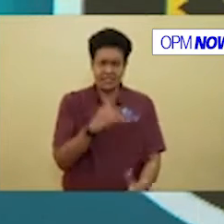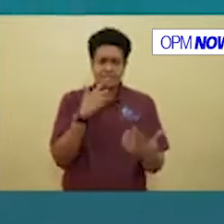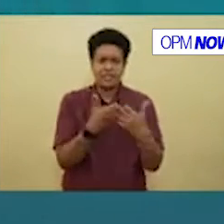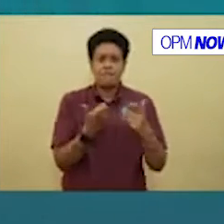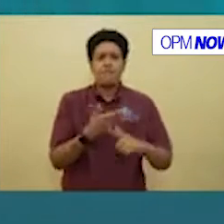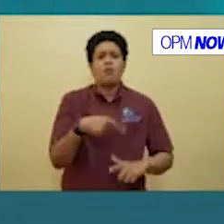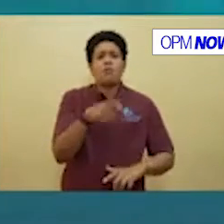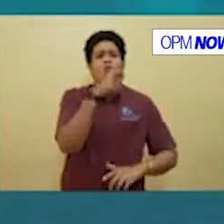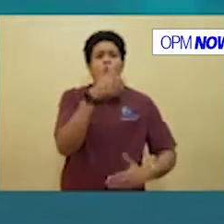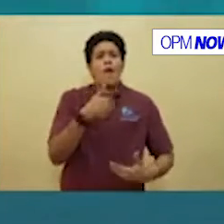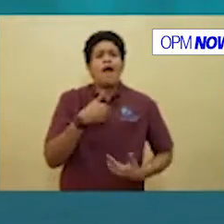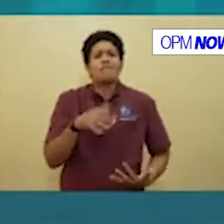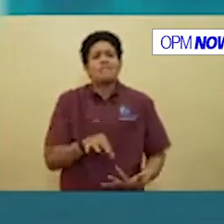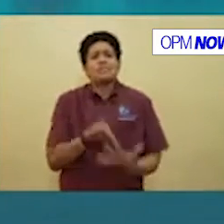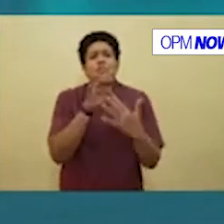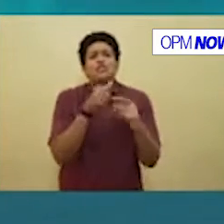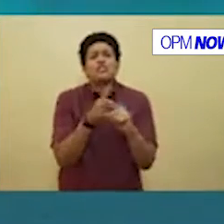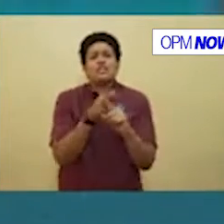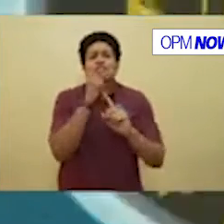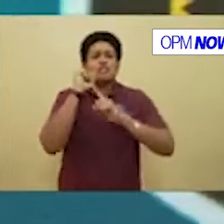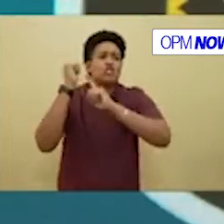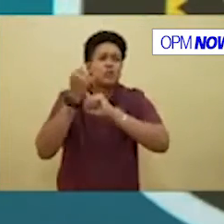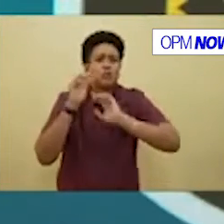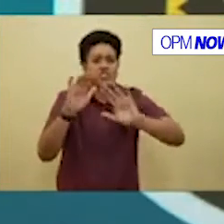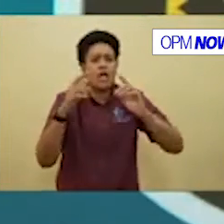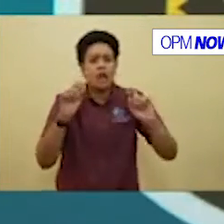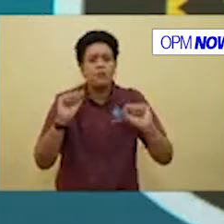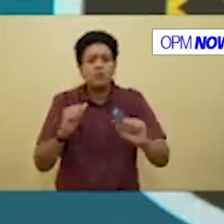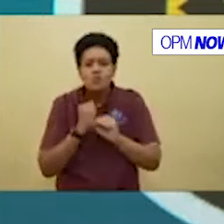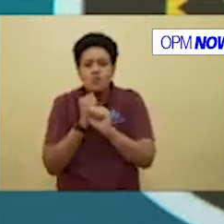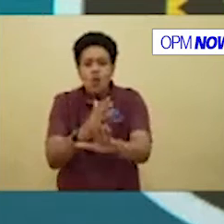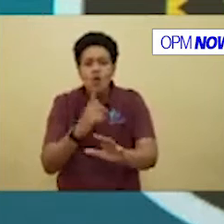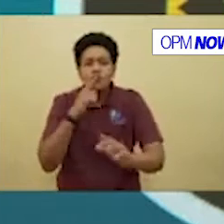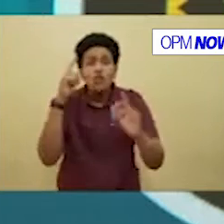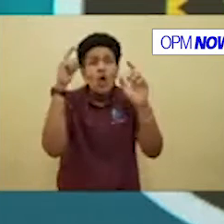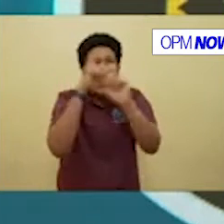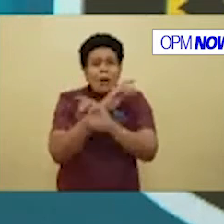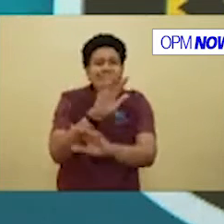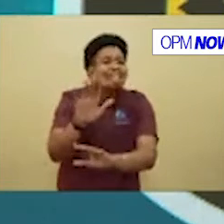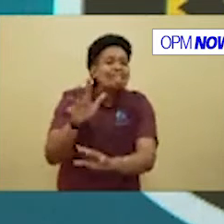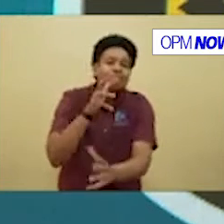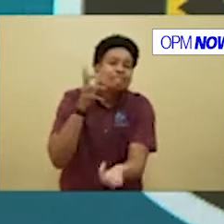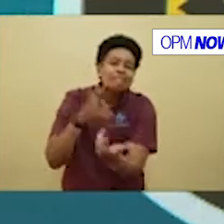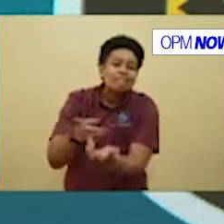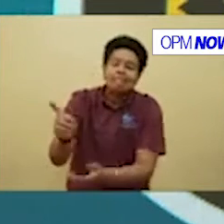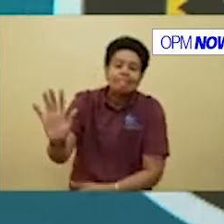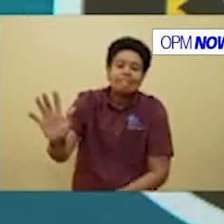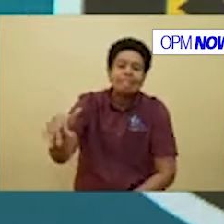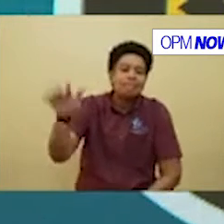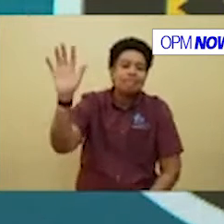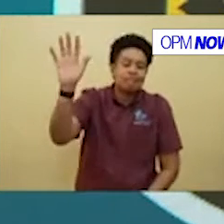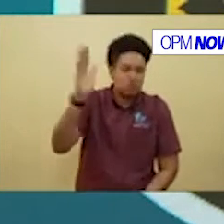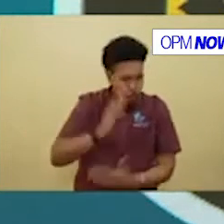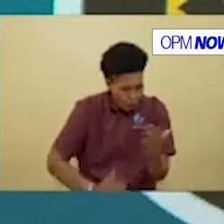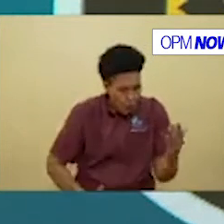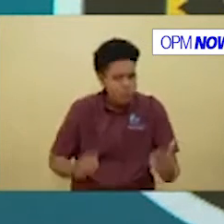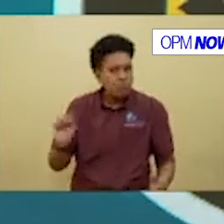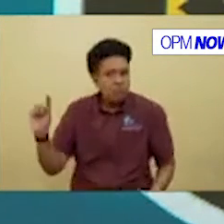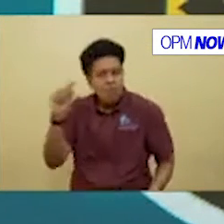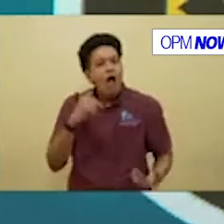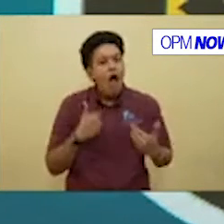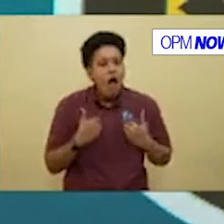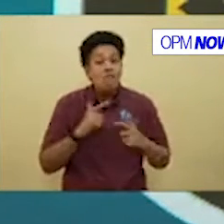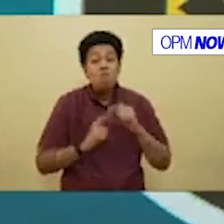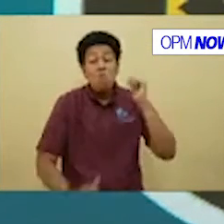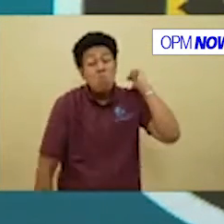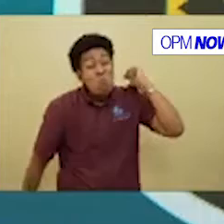those who would have any special circumstances that could create complications. But we would want a large percentage